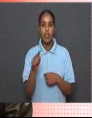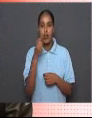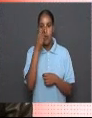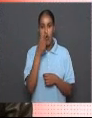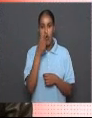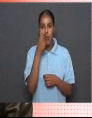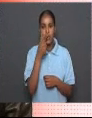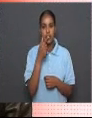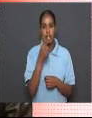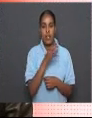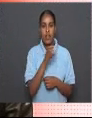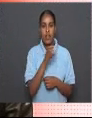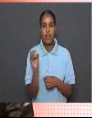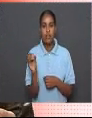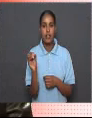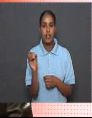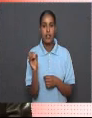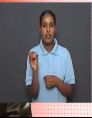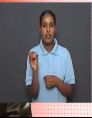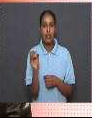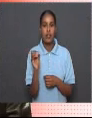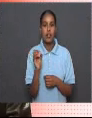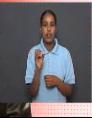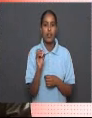common and